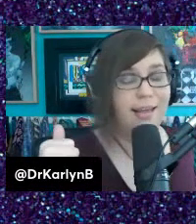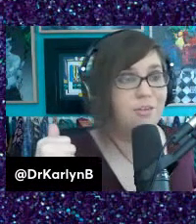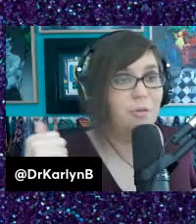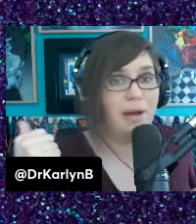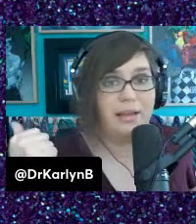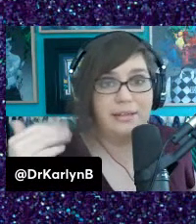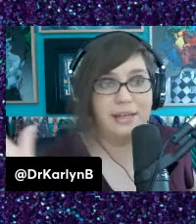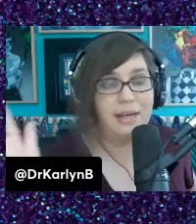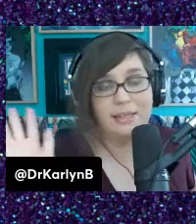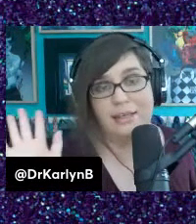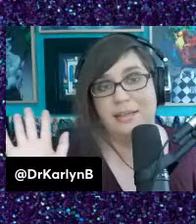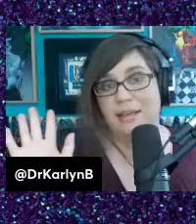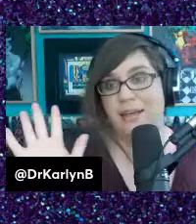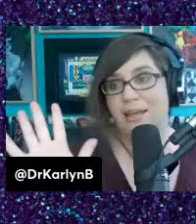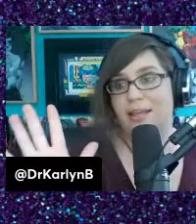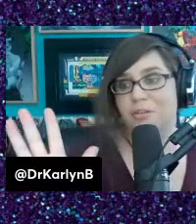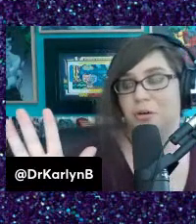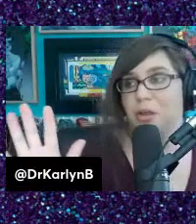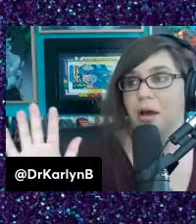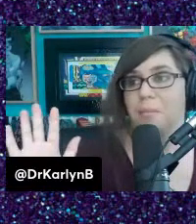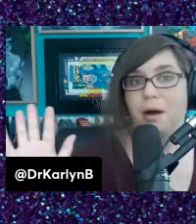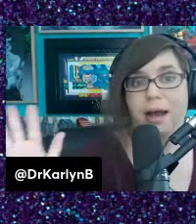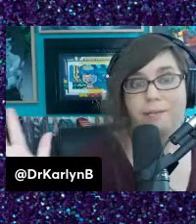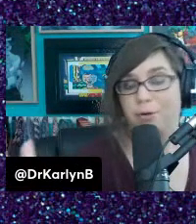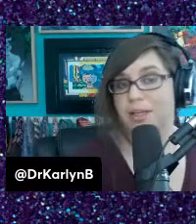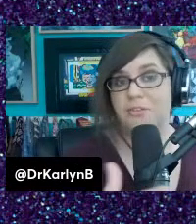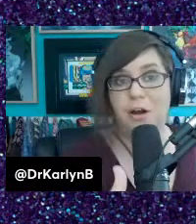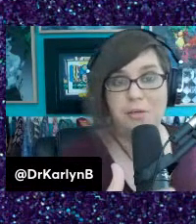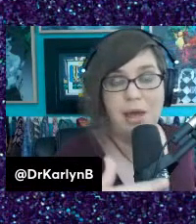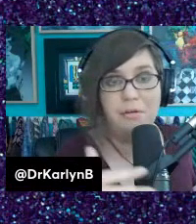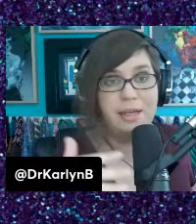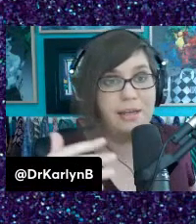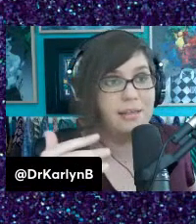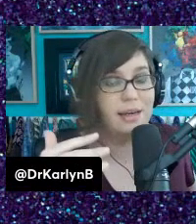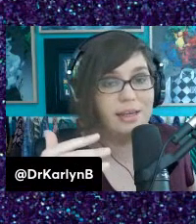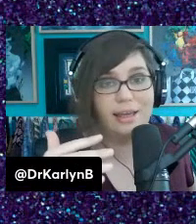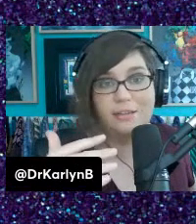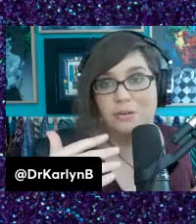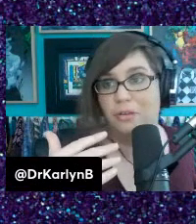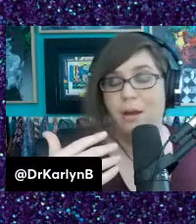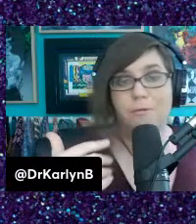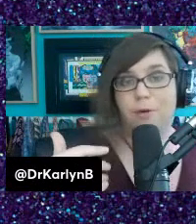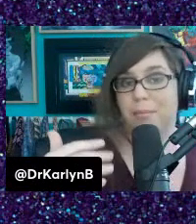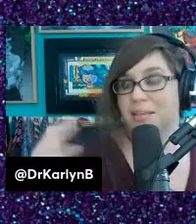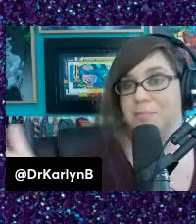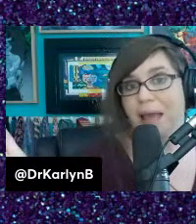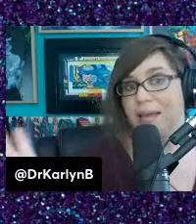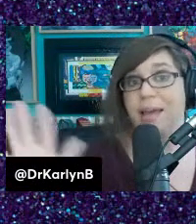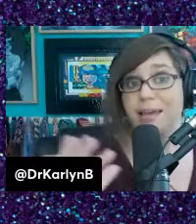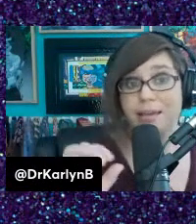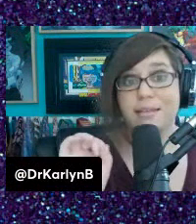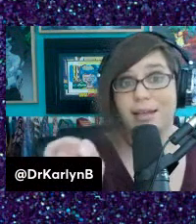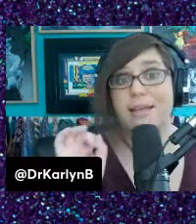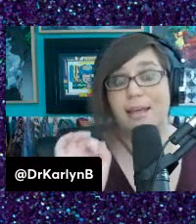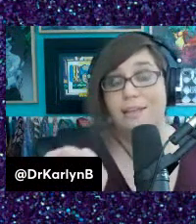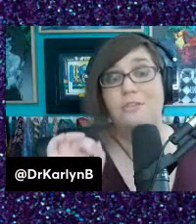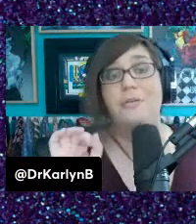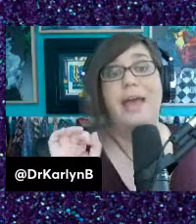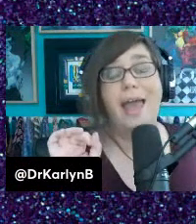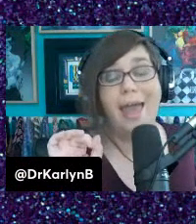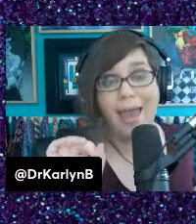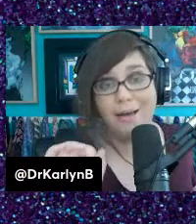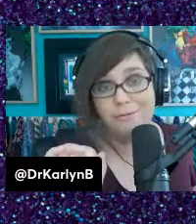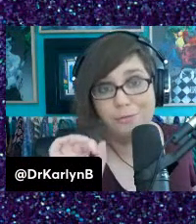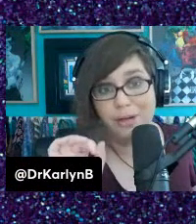getting canceled by Adidas. He is getting canceled for his documentary. He is getting canceled from his bank. He is getting